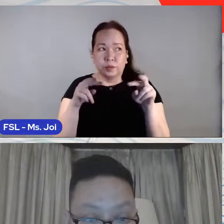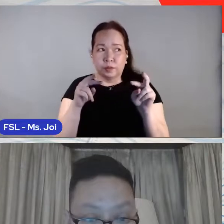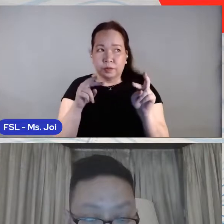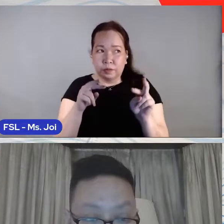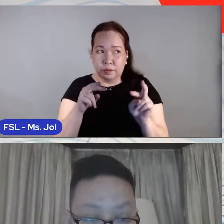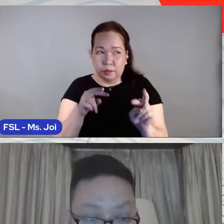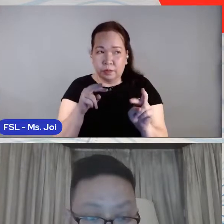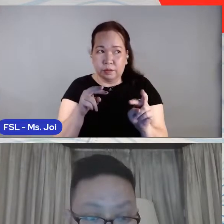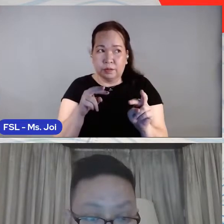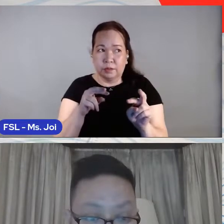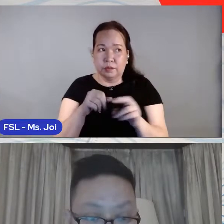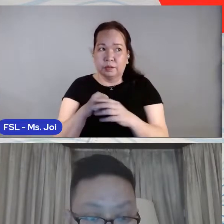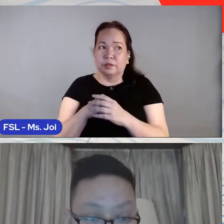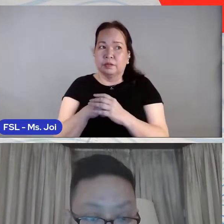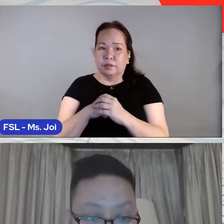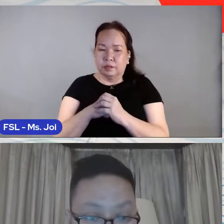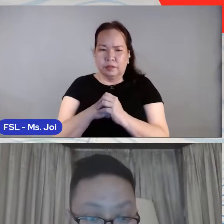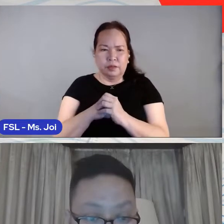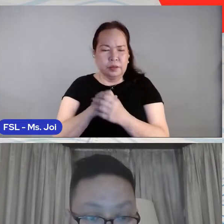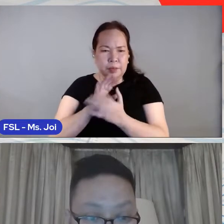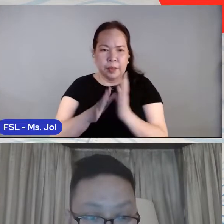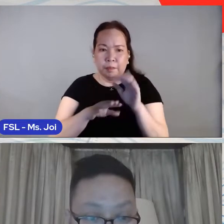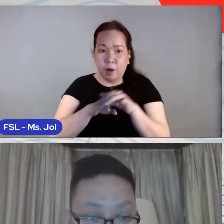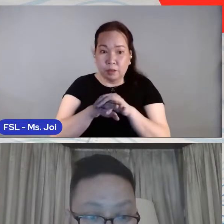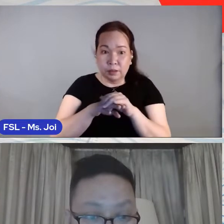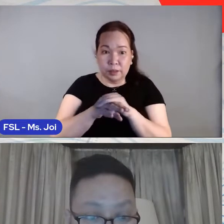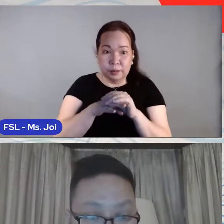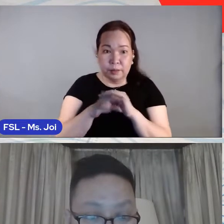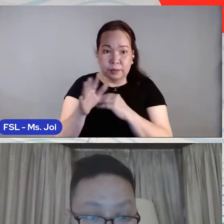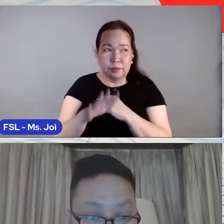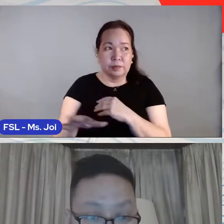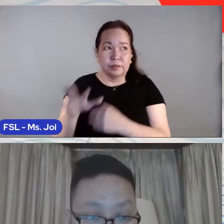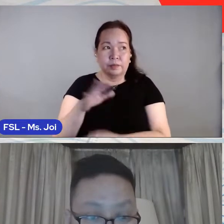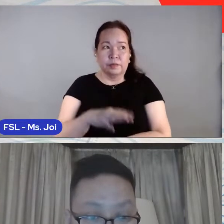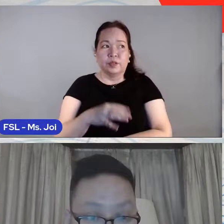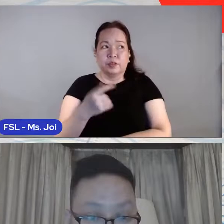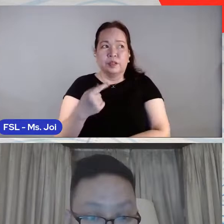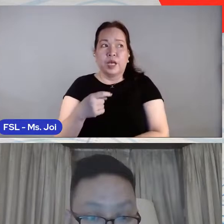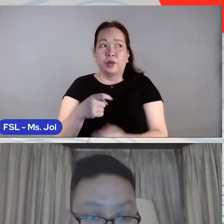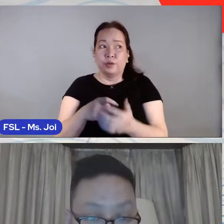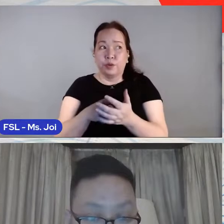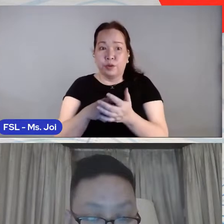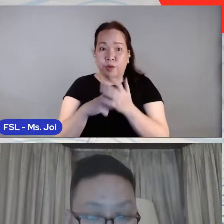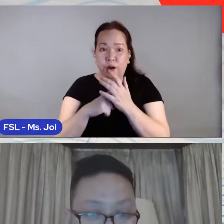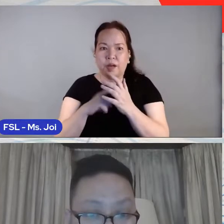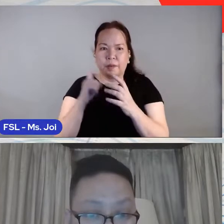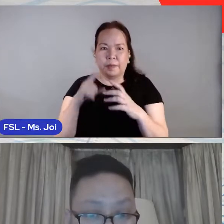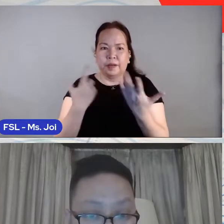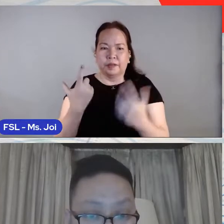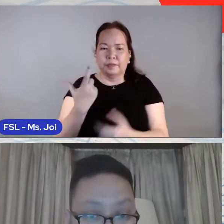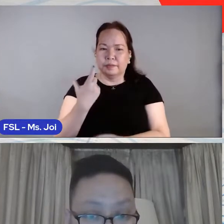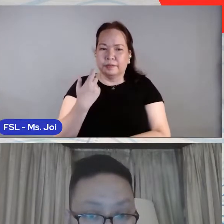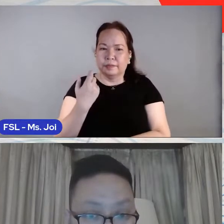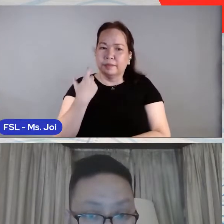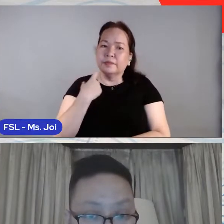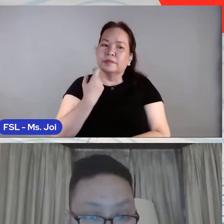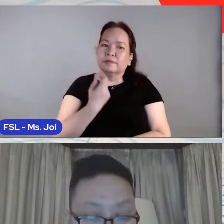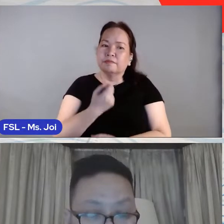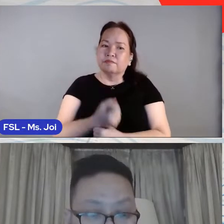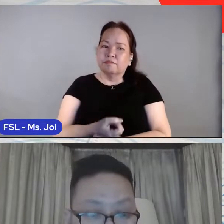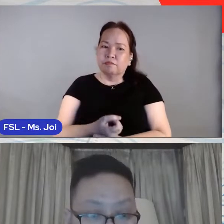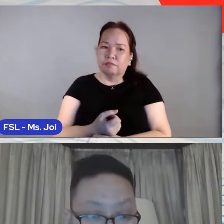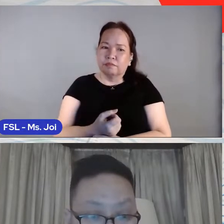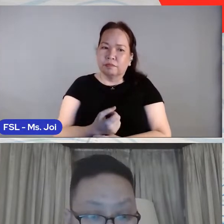to observe to be more accessible to everyone. Kaya po, kahit po nire-require namin ng antigen testing, it will be available for free